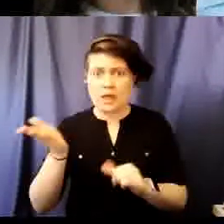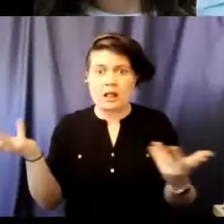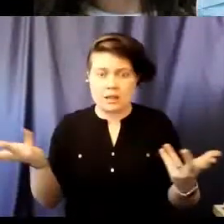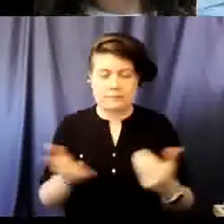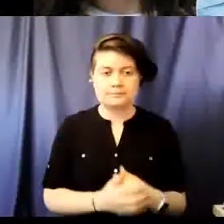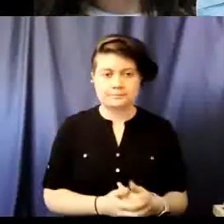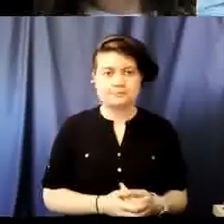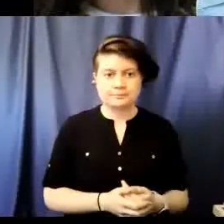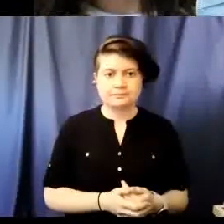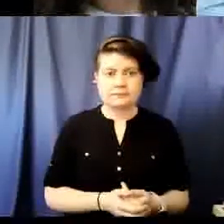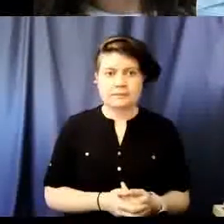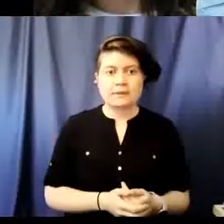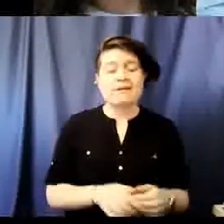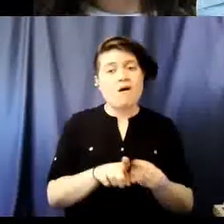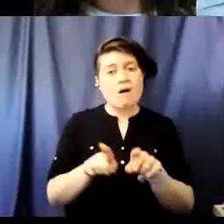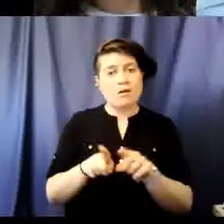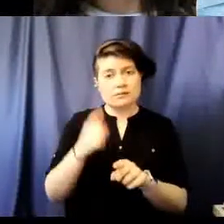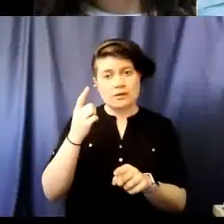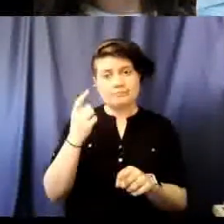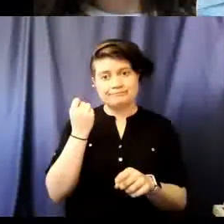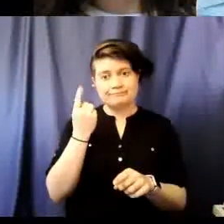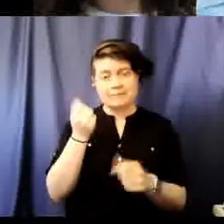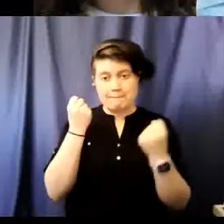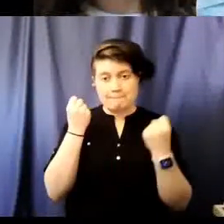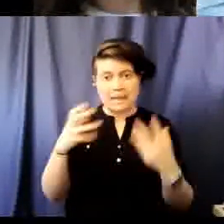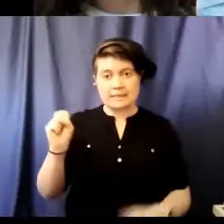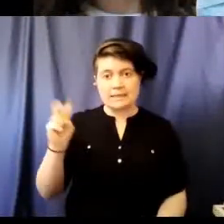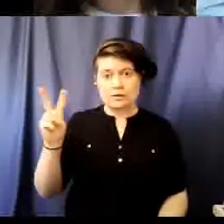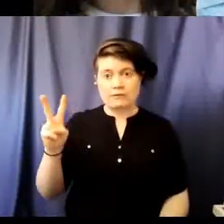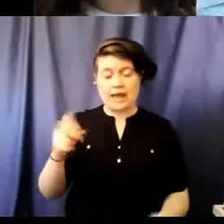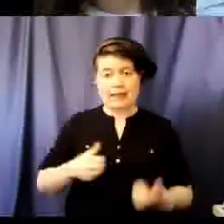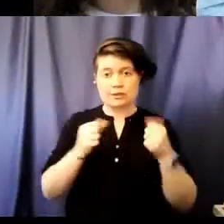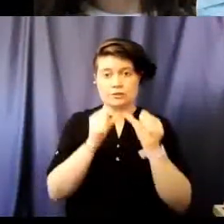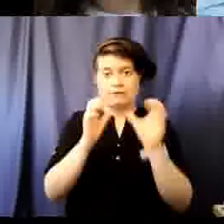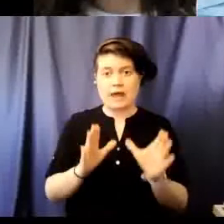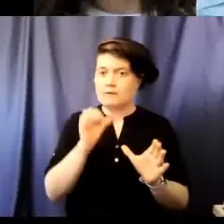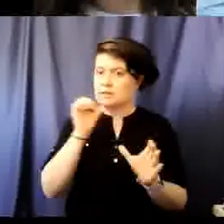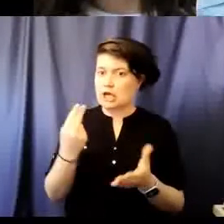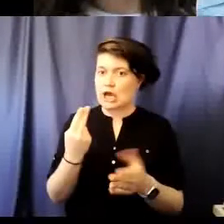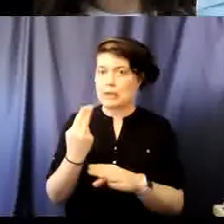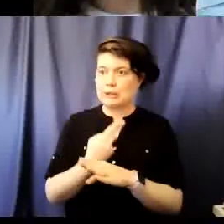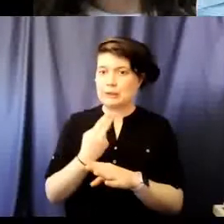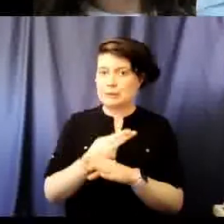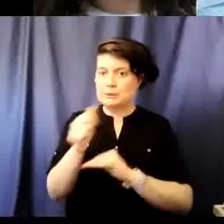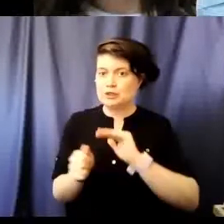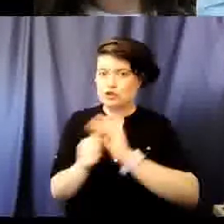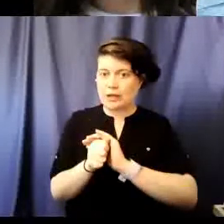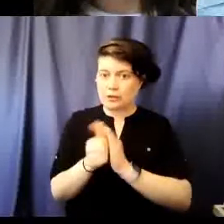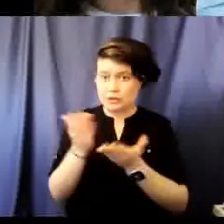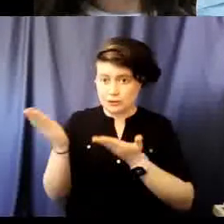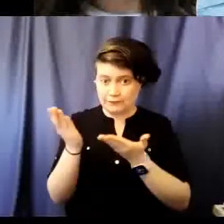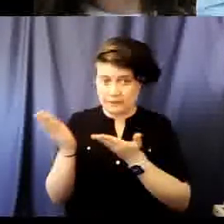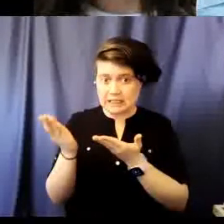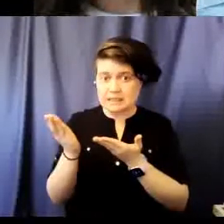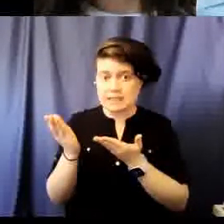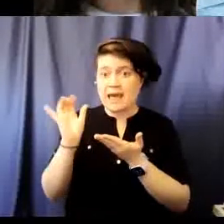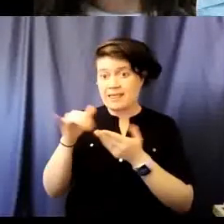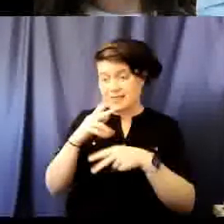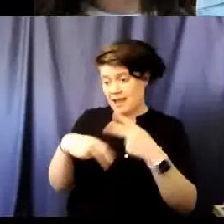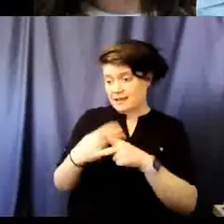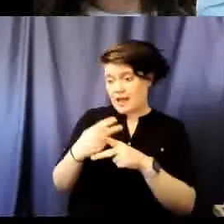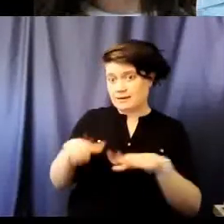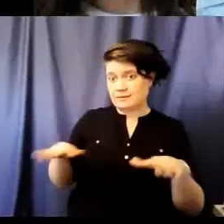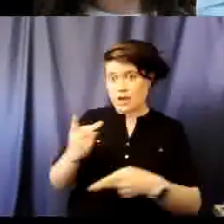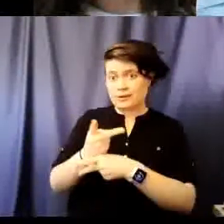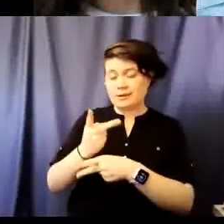Also, because a lot of sexual violence survivors do not utilize shelter services, that source of childcare may not